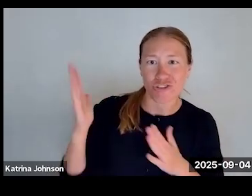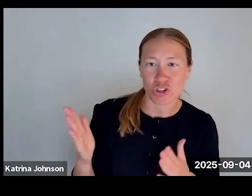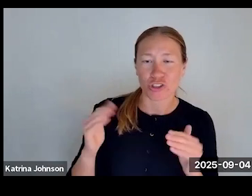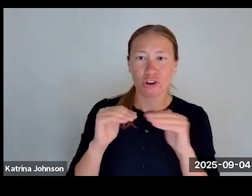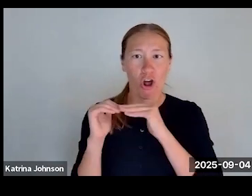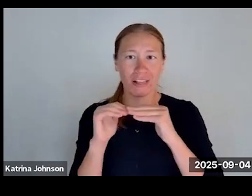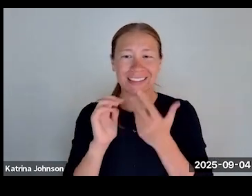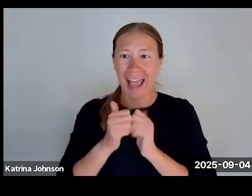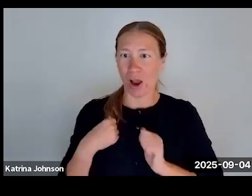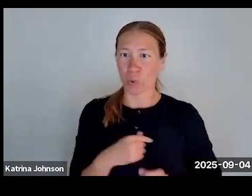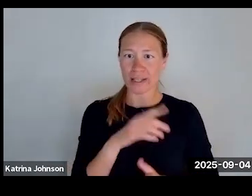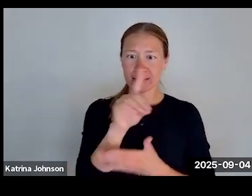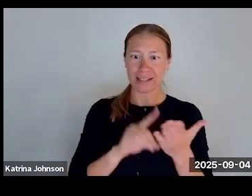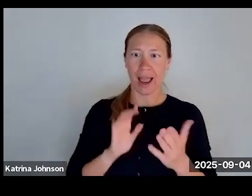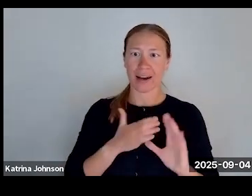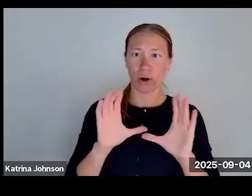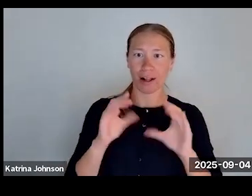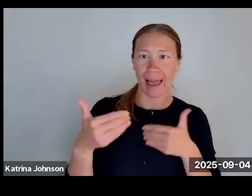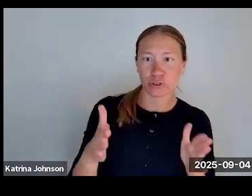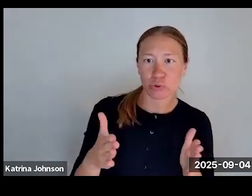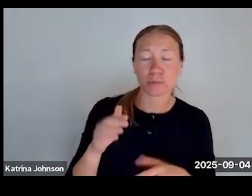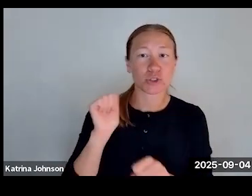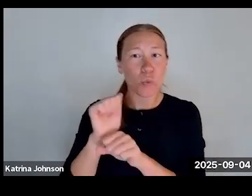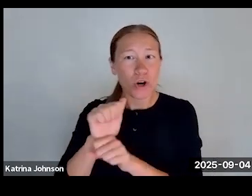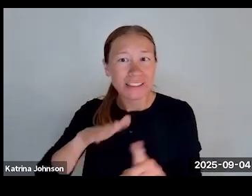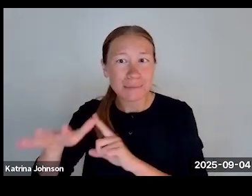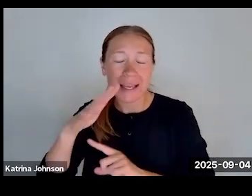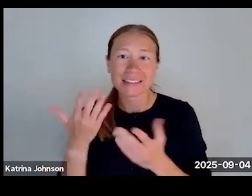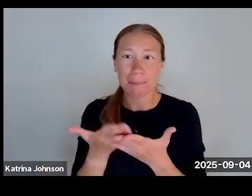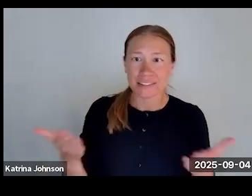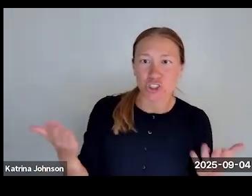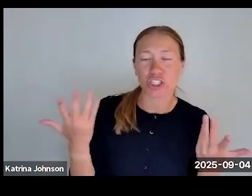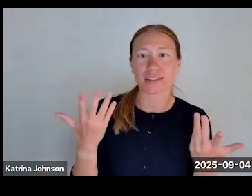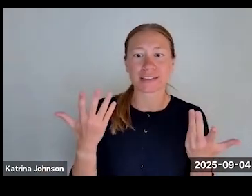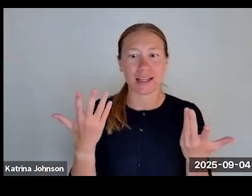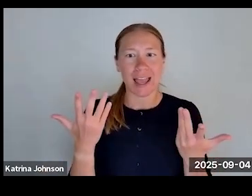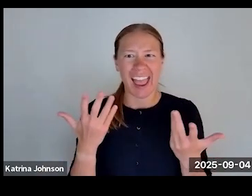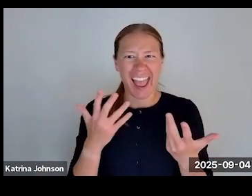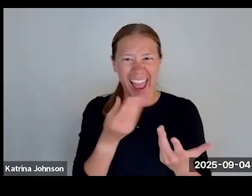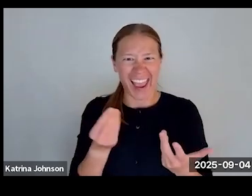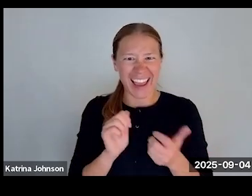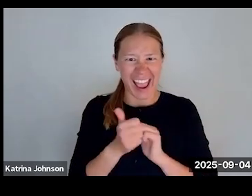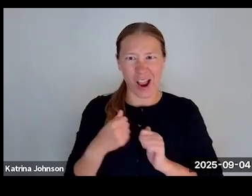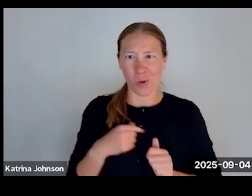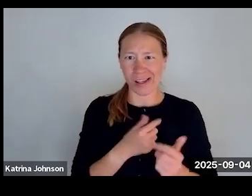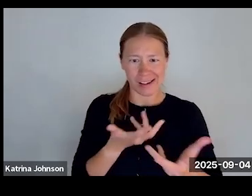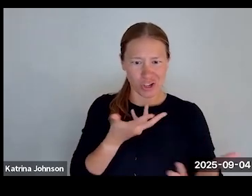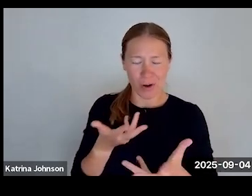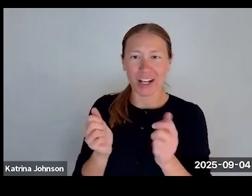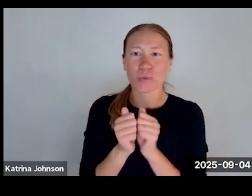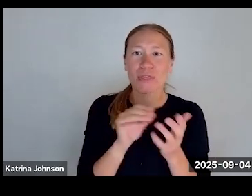our classrooms, workspaces, materials, and interactions with students and coworkers?